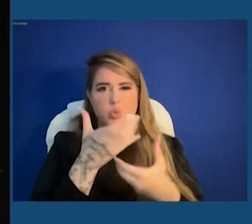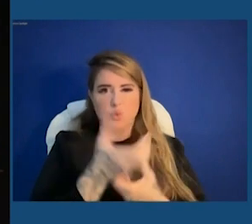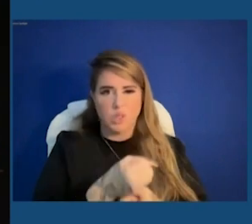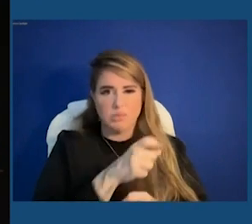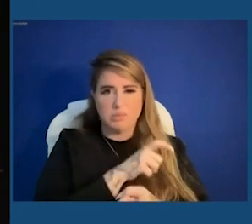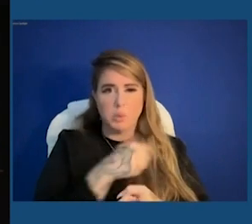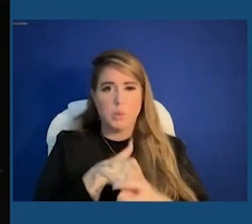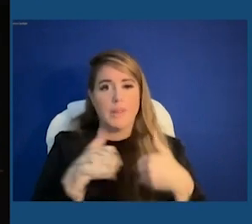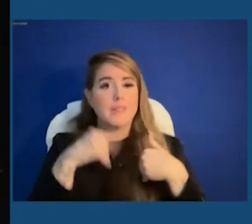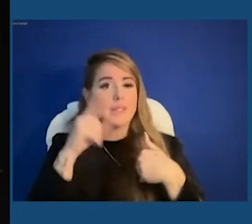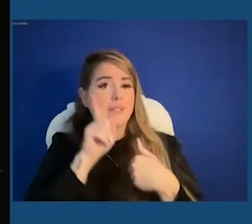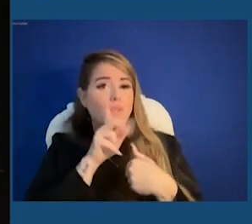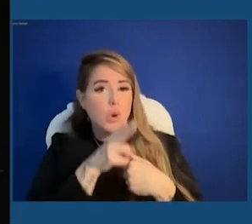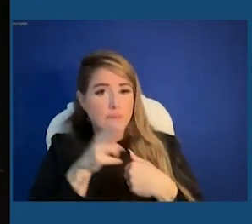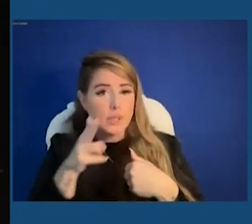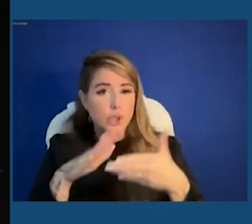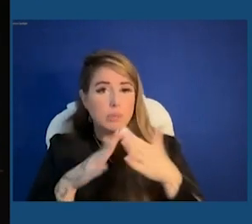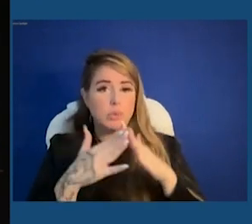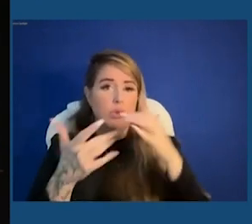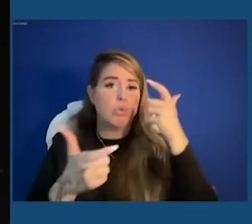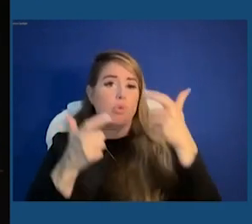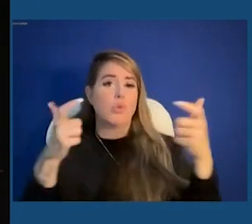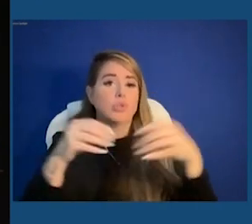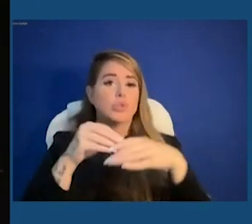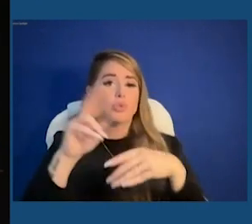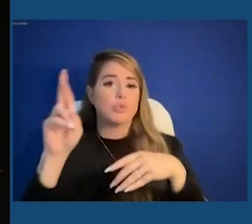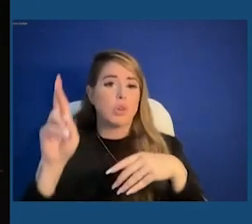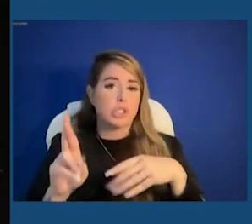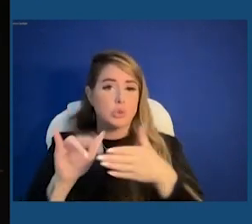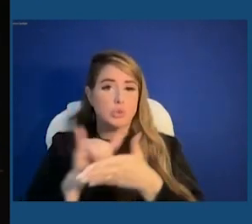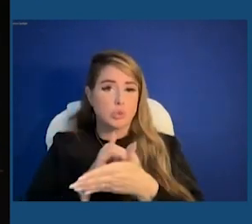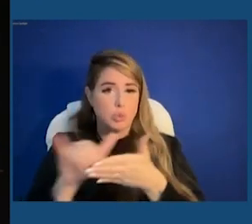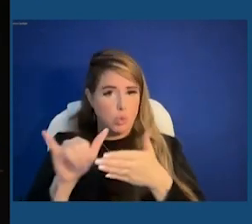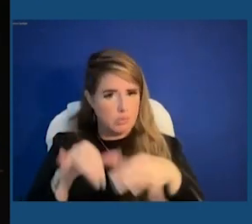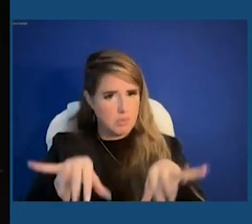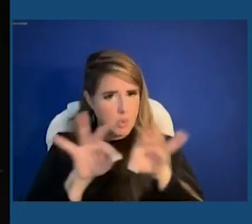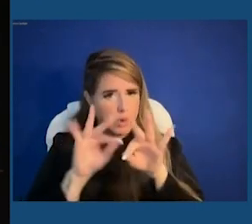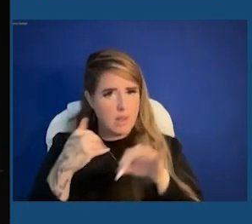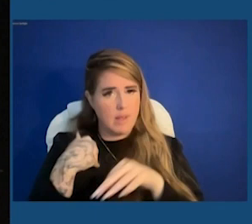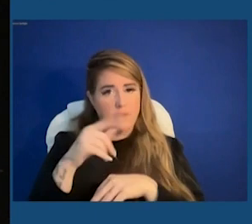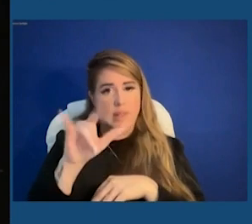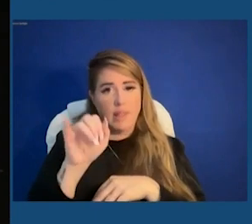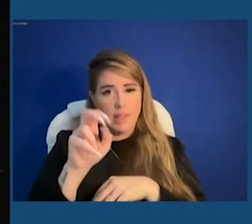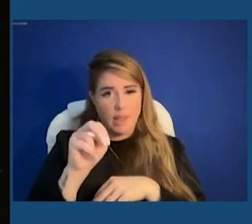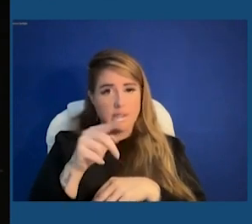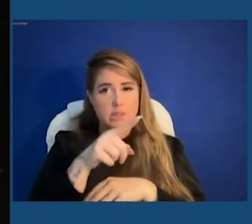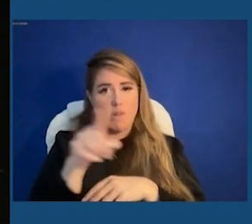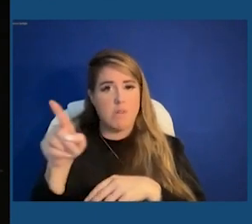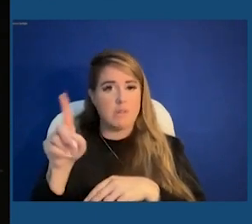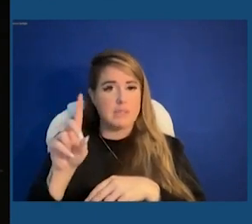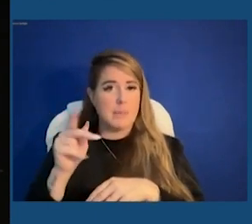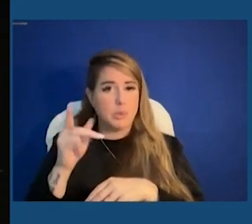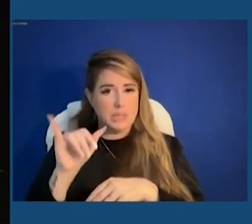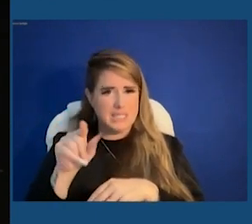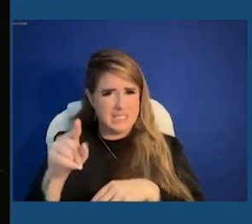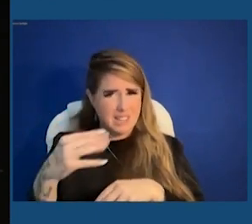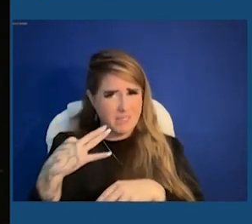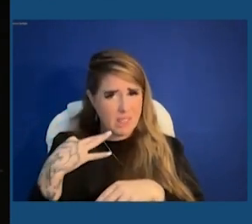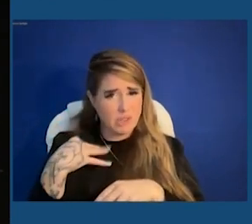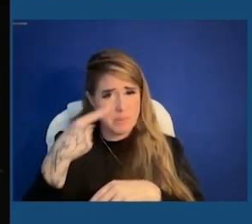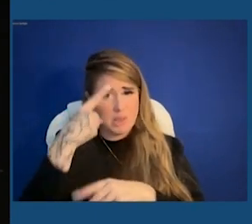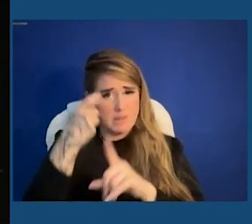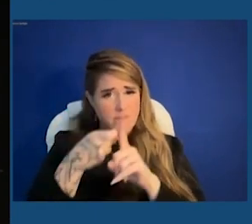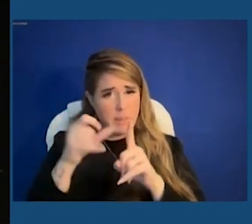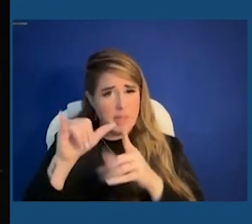and hard of hearing community that's very large in Rochester, New York. And so we have liaison deputies. These folks have volunteered because they're from those communities or they have interest in